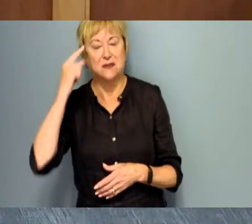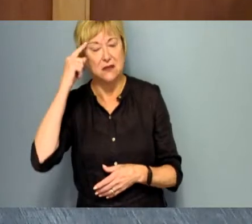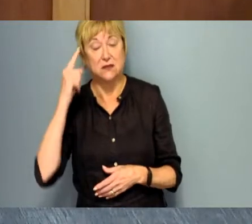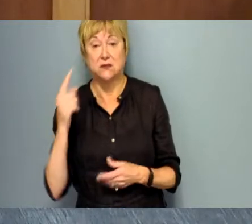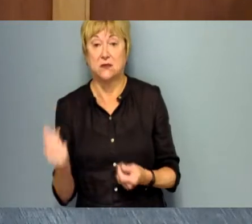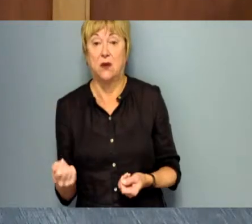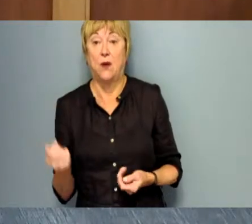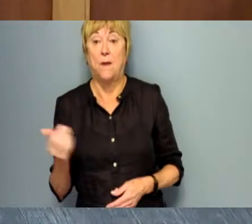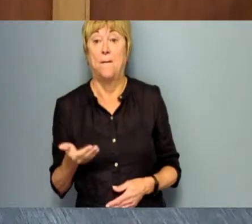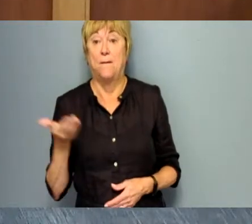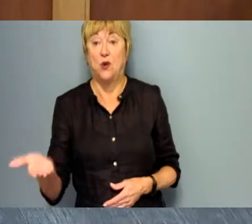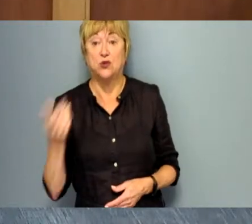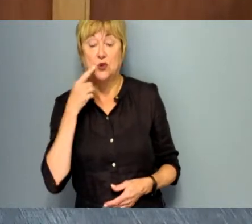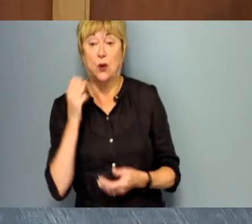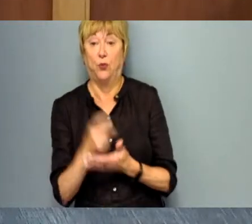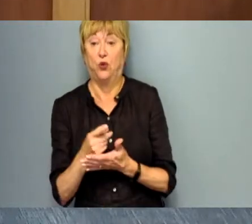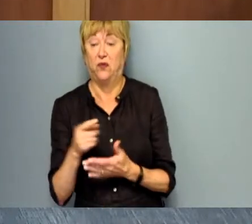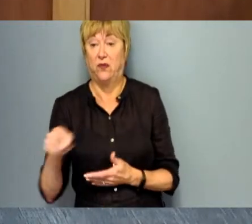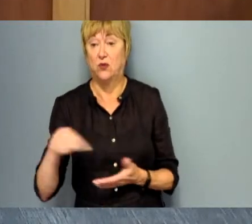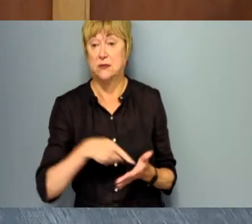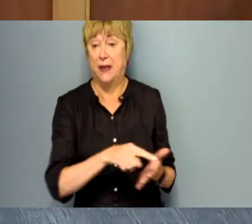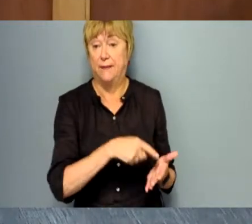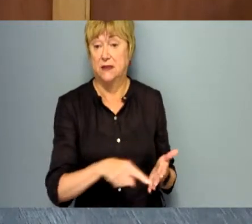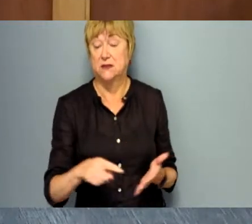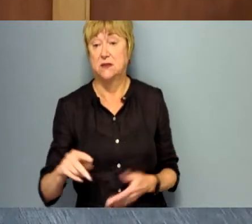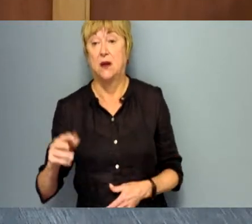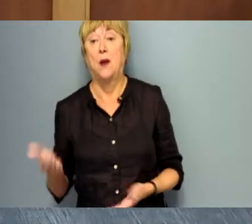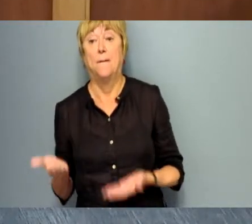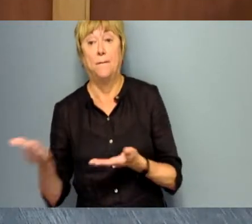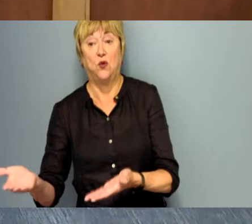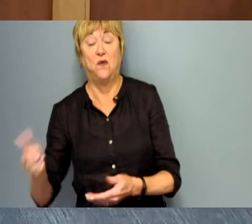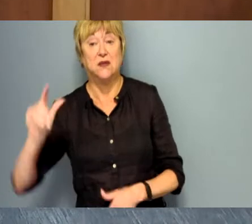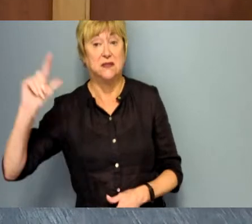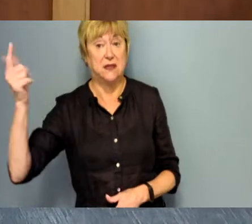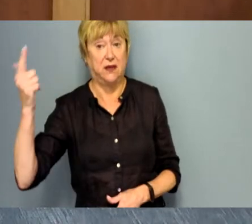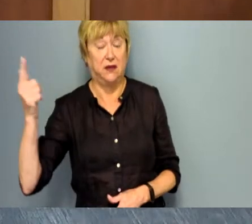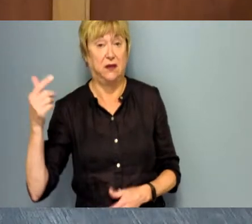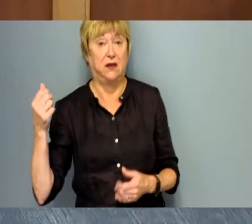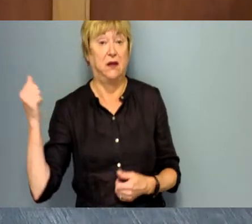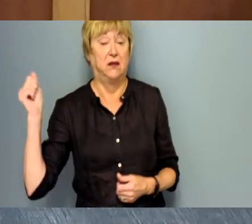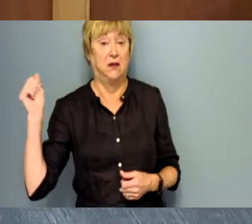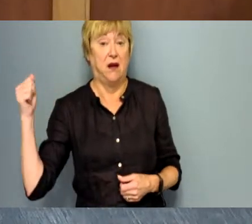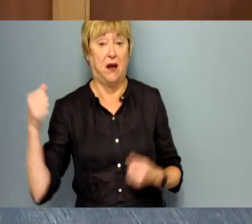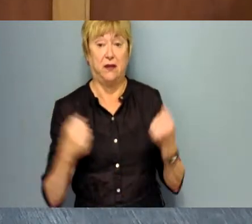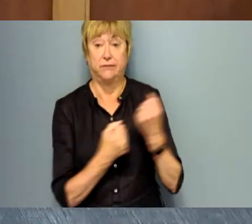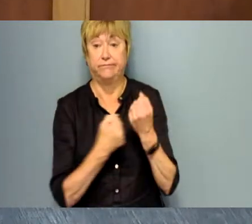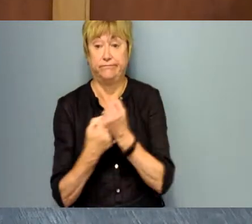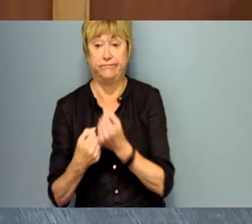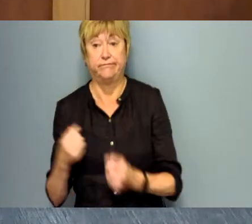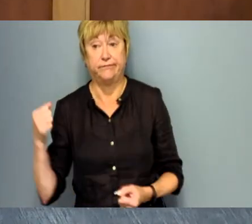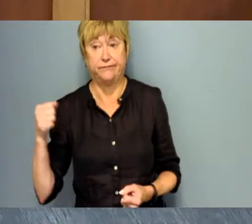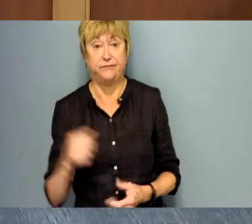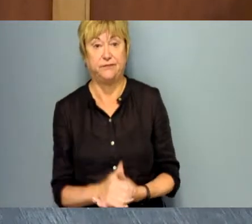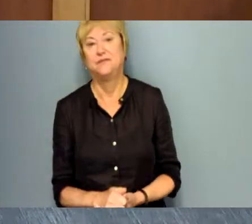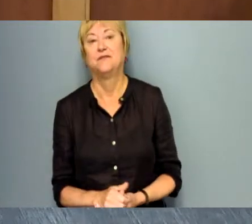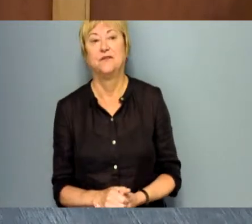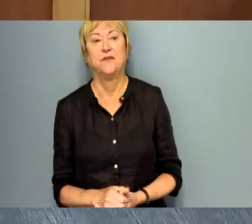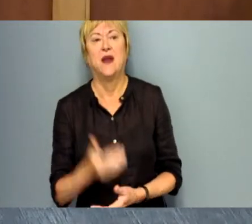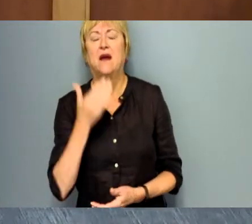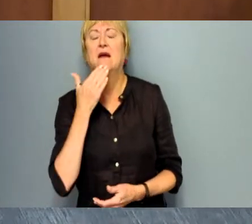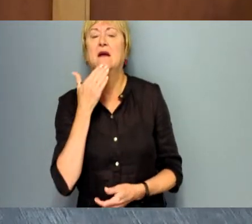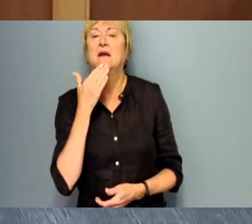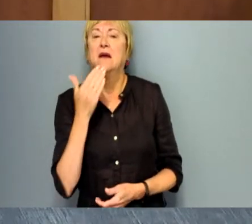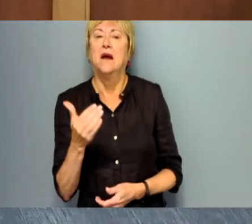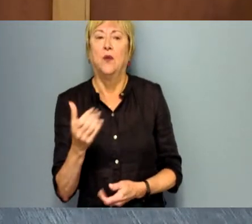to approve both of those payments? So moved. Second. All in favor? Aye. All right, Chief Operating Officer, Ms. McKevitt. Thank you, Commissioner. I just want